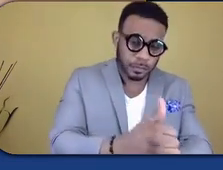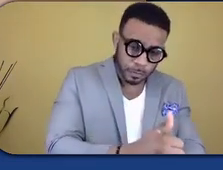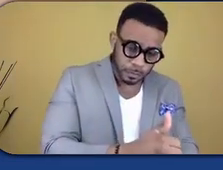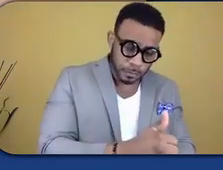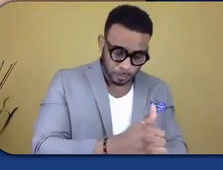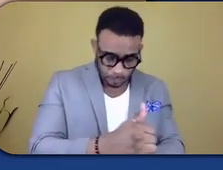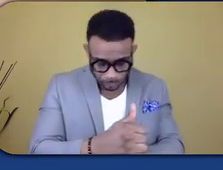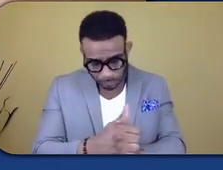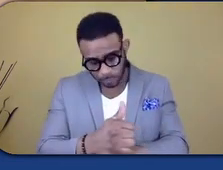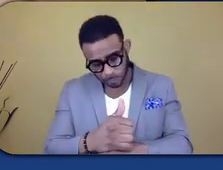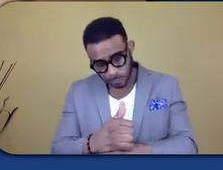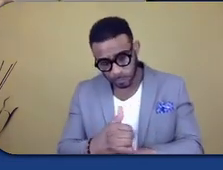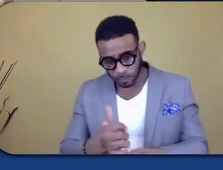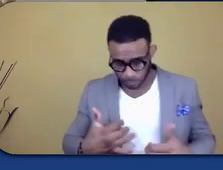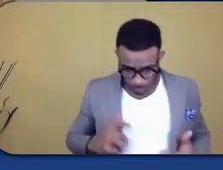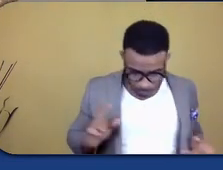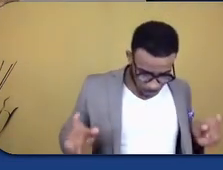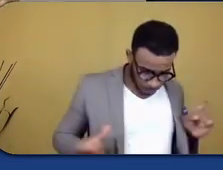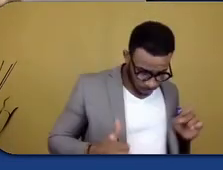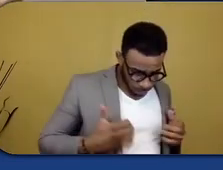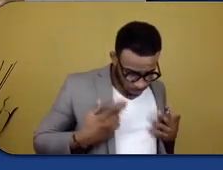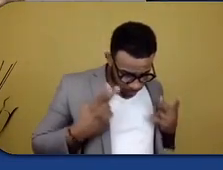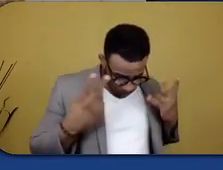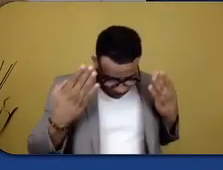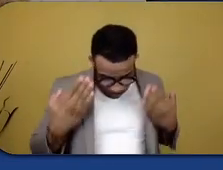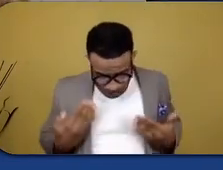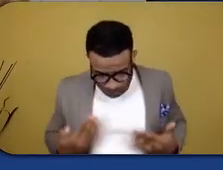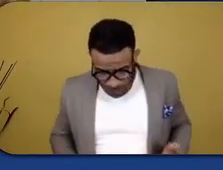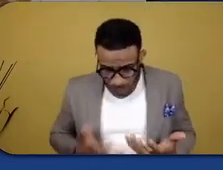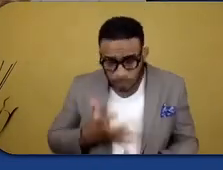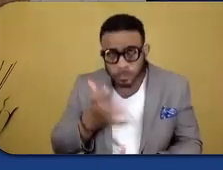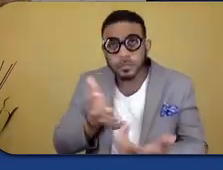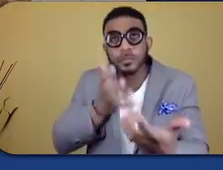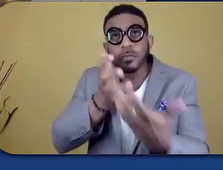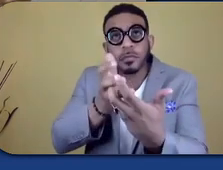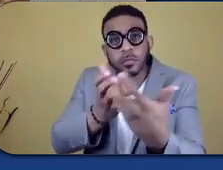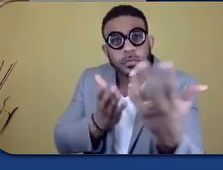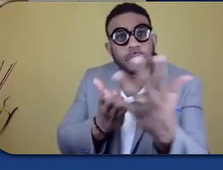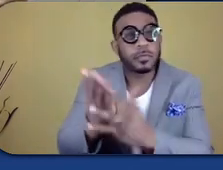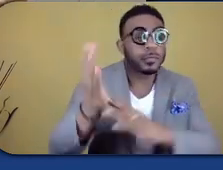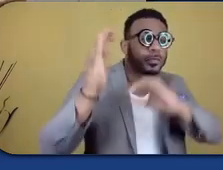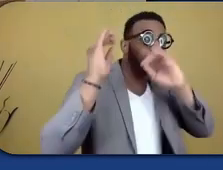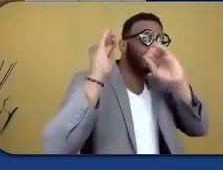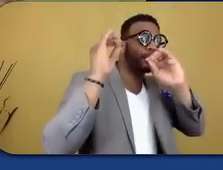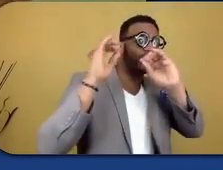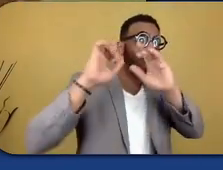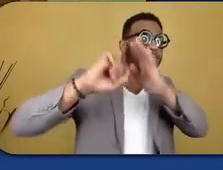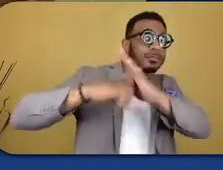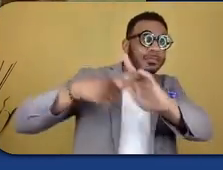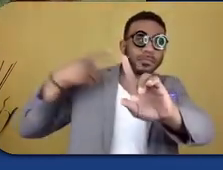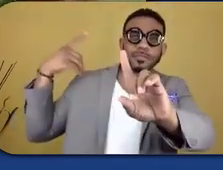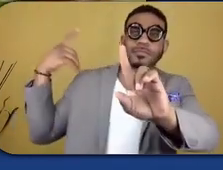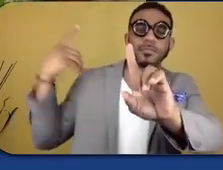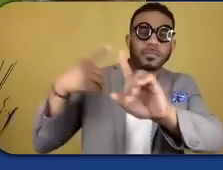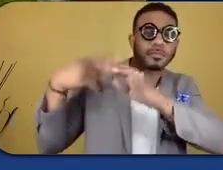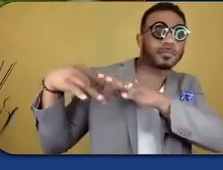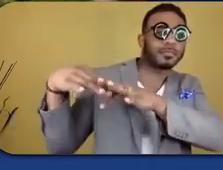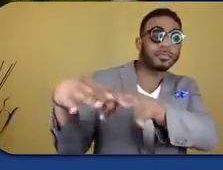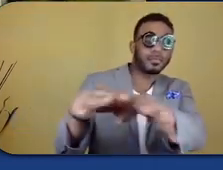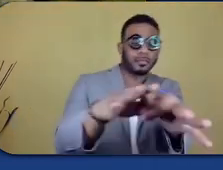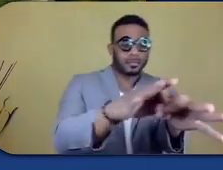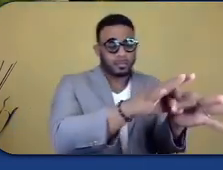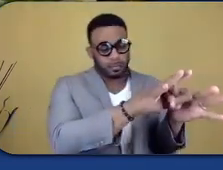mind. We are the change that we need to see. Education is the key. Our unity is our